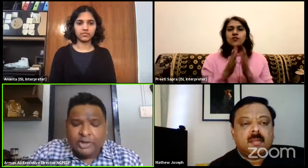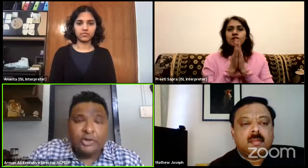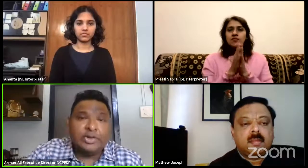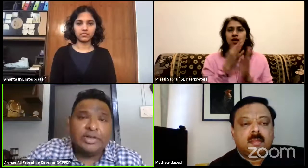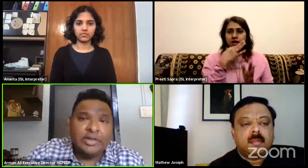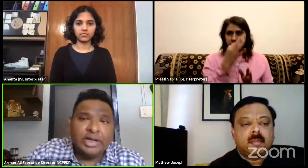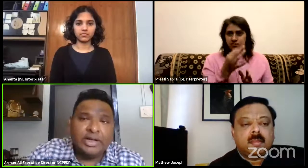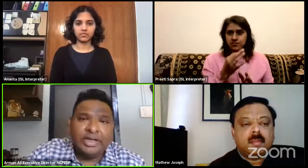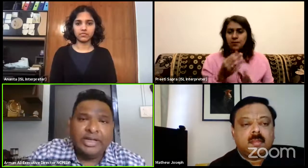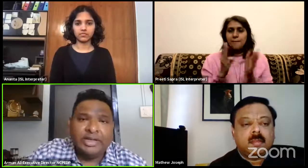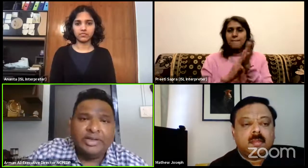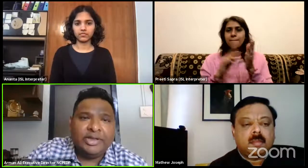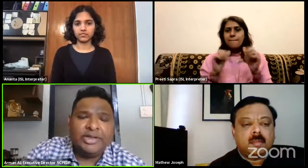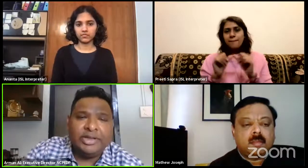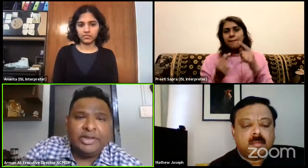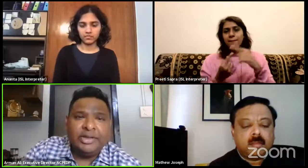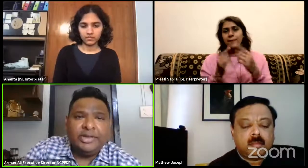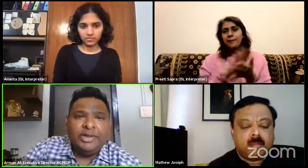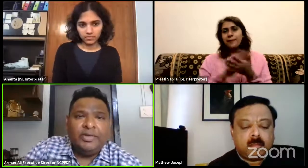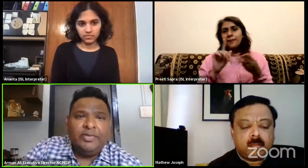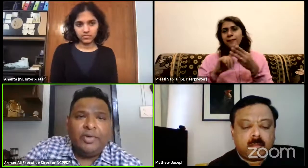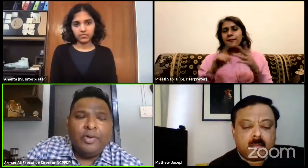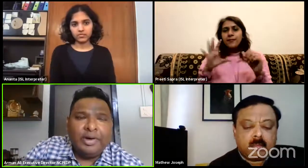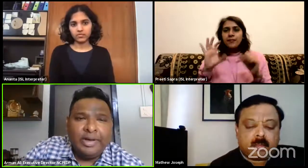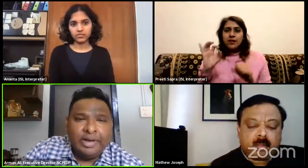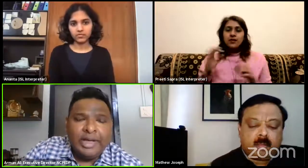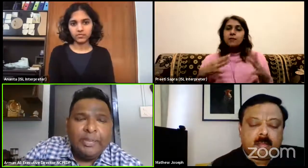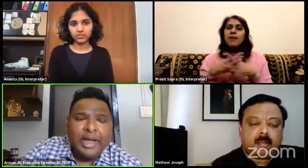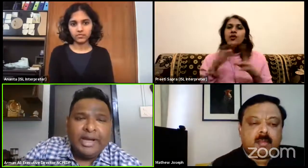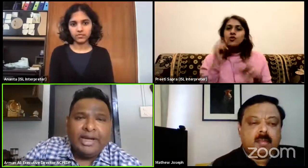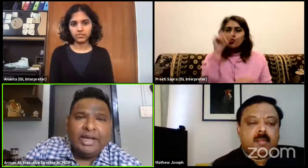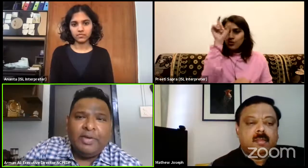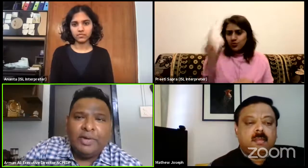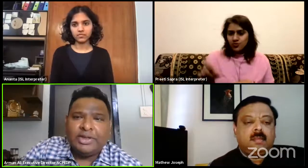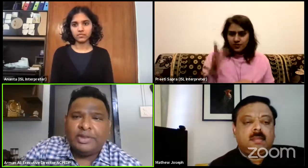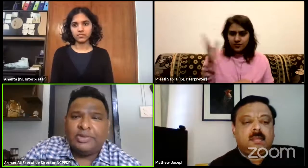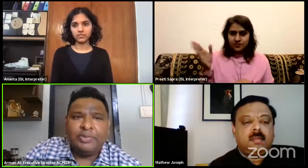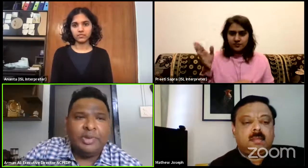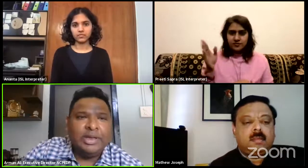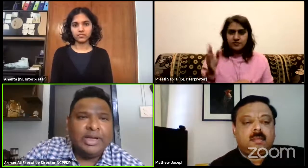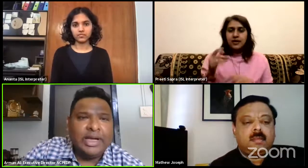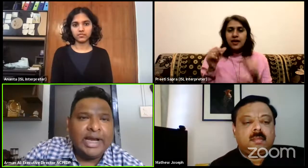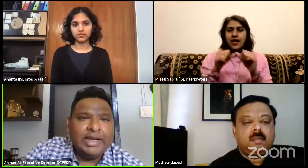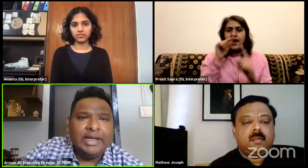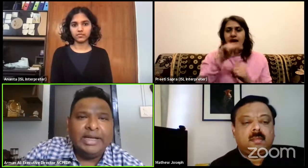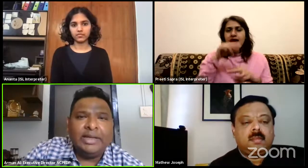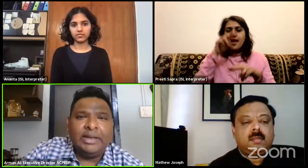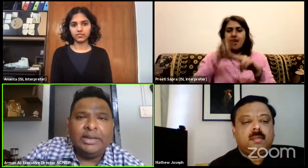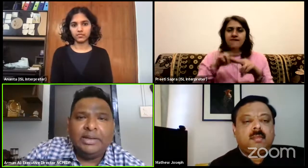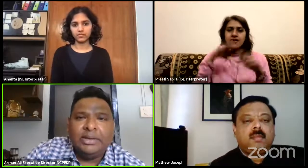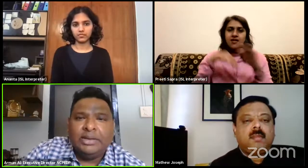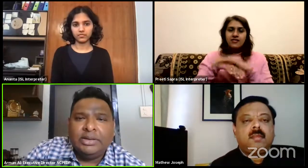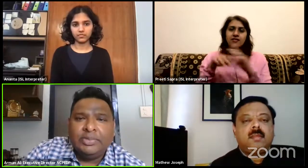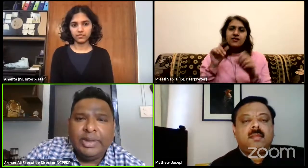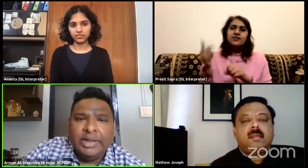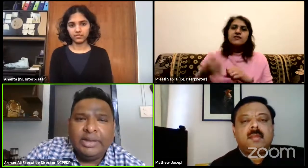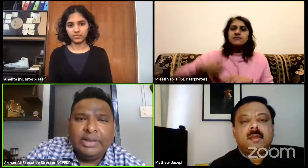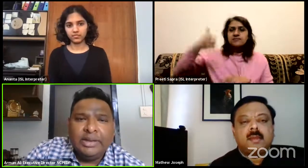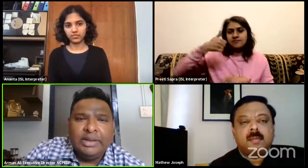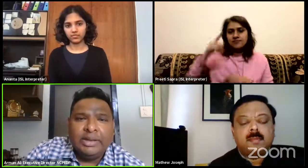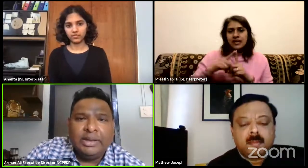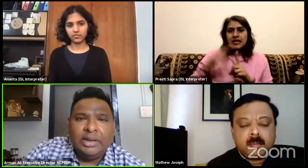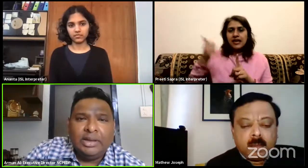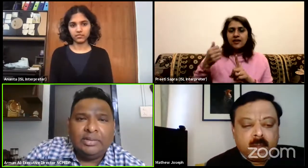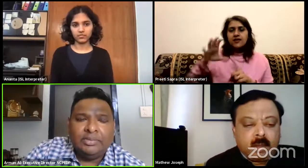Mr. Matthew Joseph, the country director for America India Foundation, to kindly